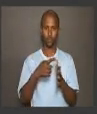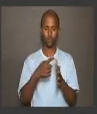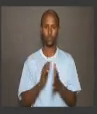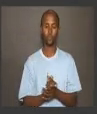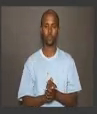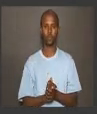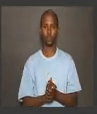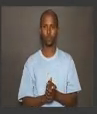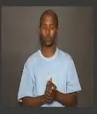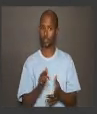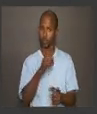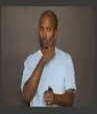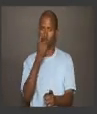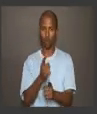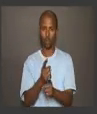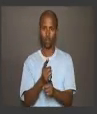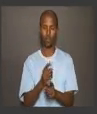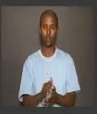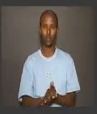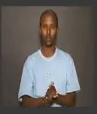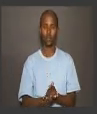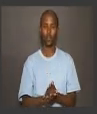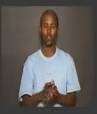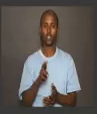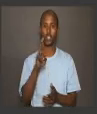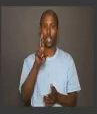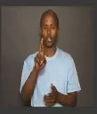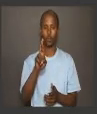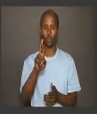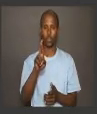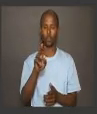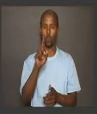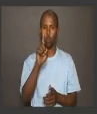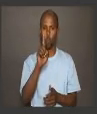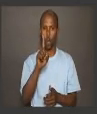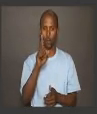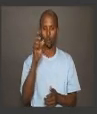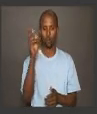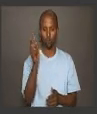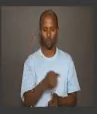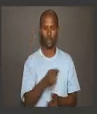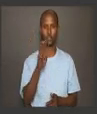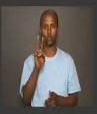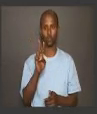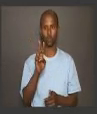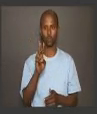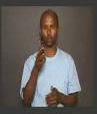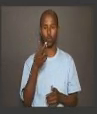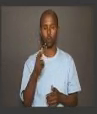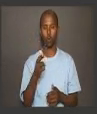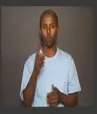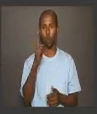That is correct. The ratio is 1/2, or 1/2.